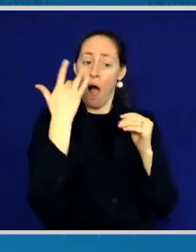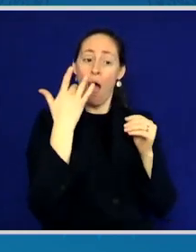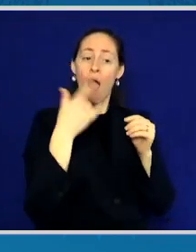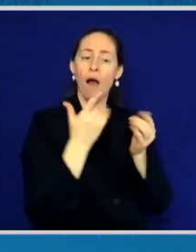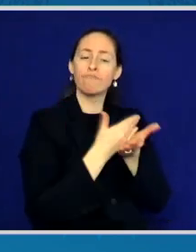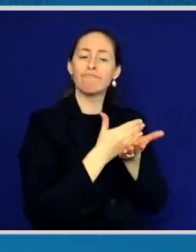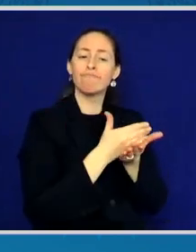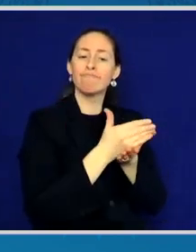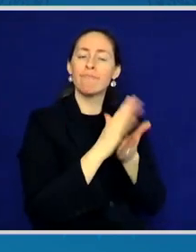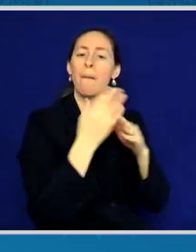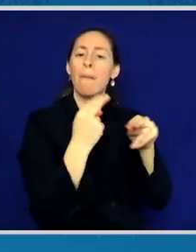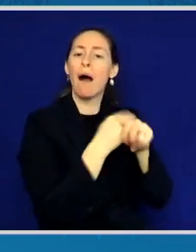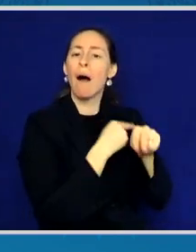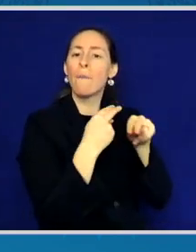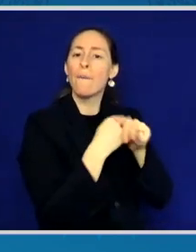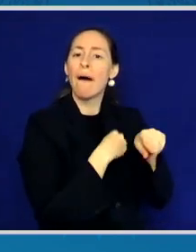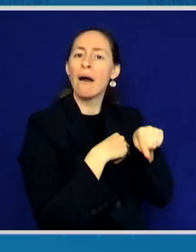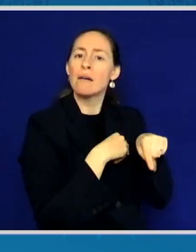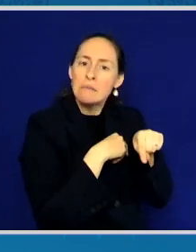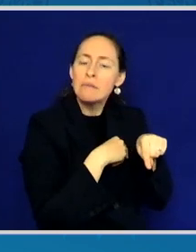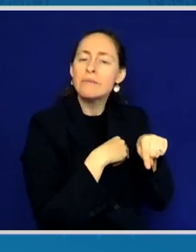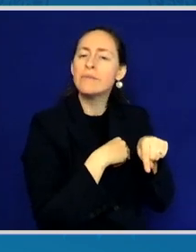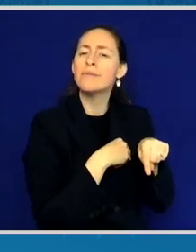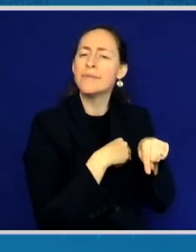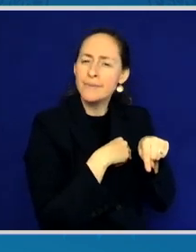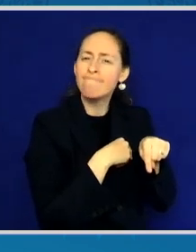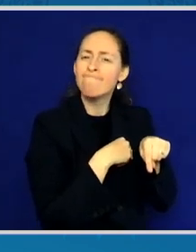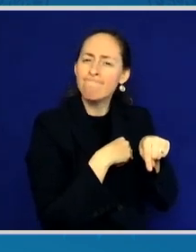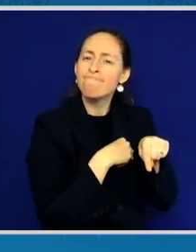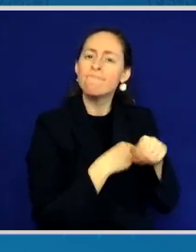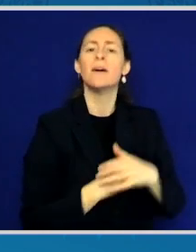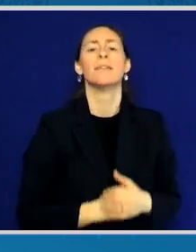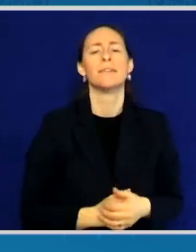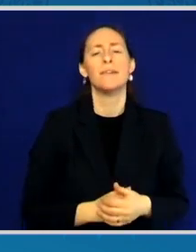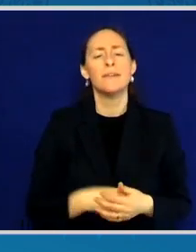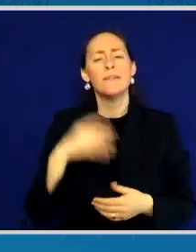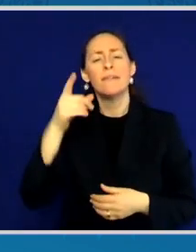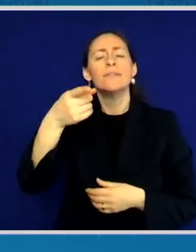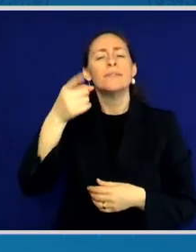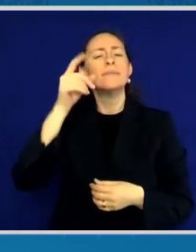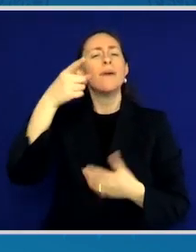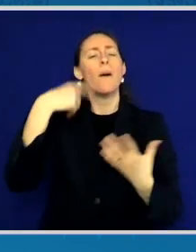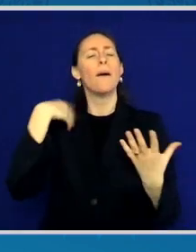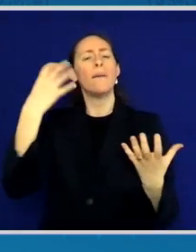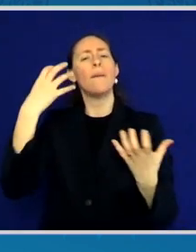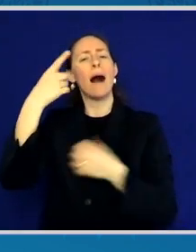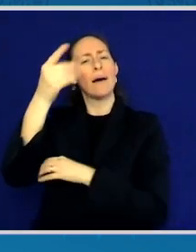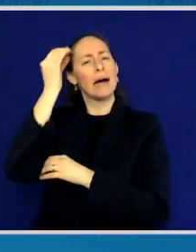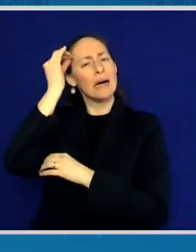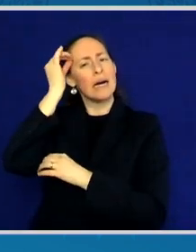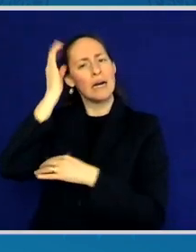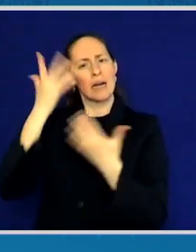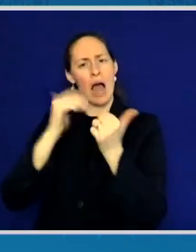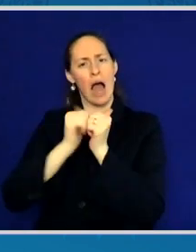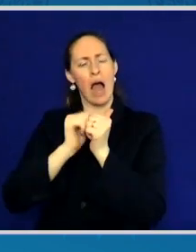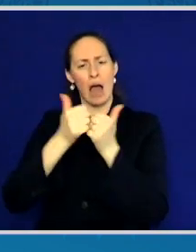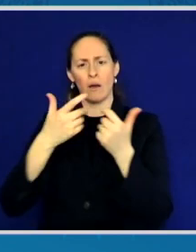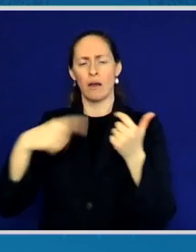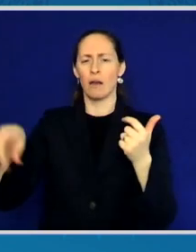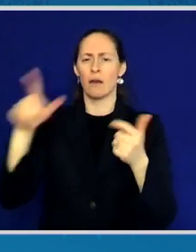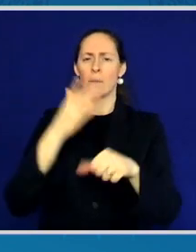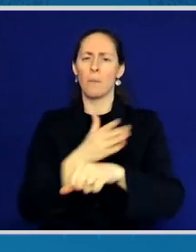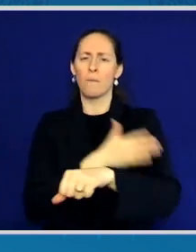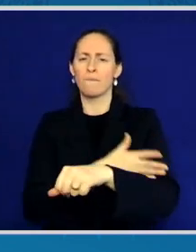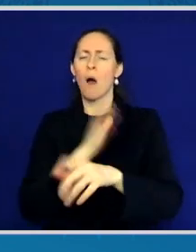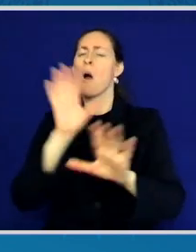final mile, the work that Daryl has done, how we enhance our workforce and labor. I'll give you a quick story from one of the